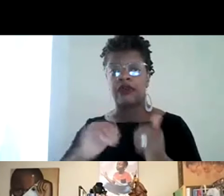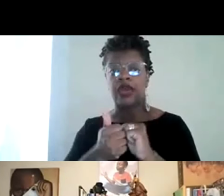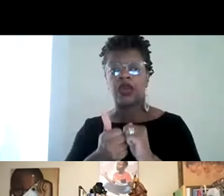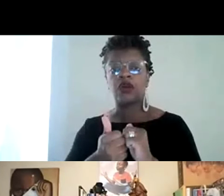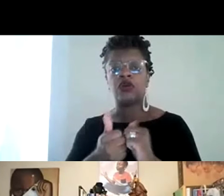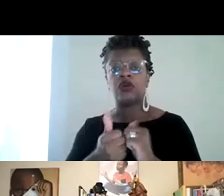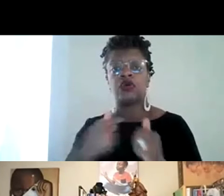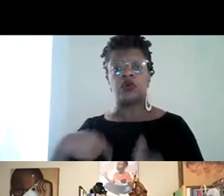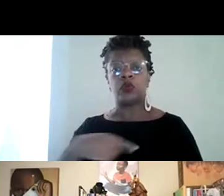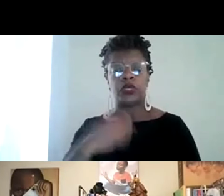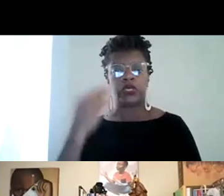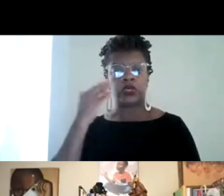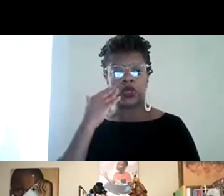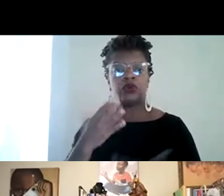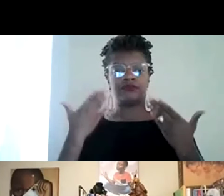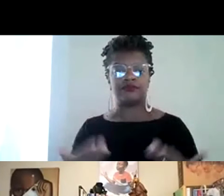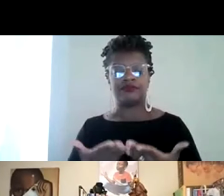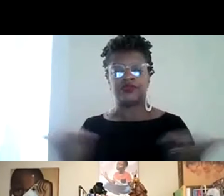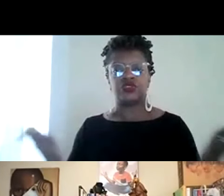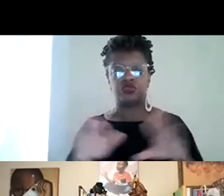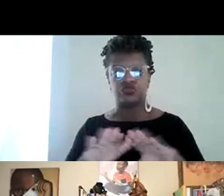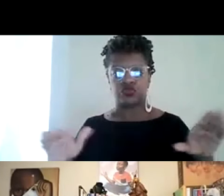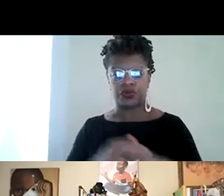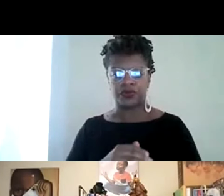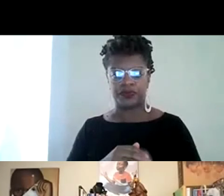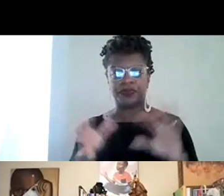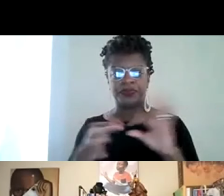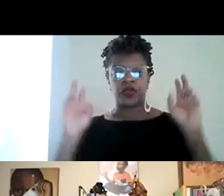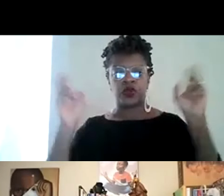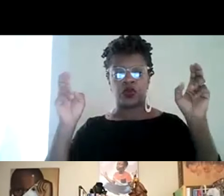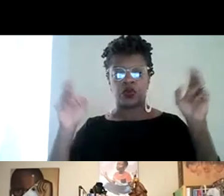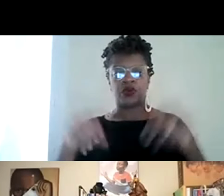know resides in our children. And so I leave you with this quote from